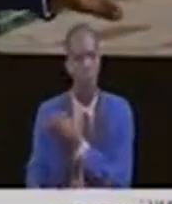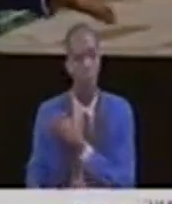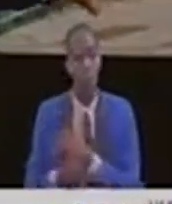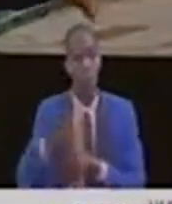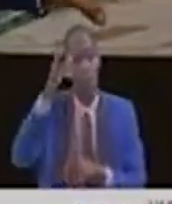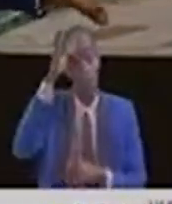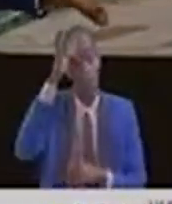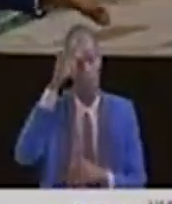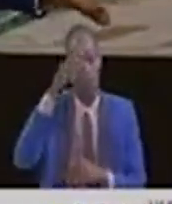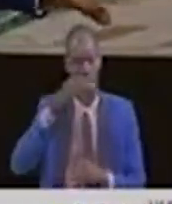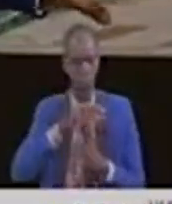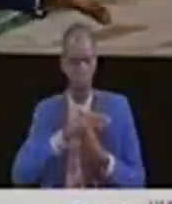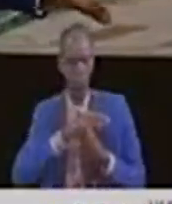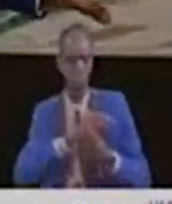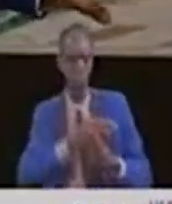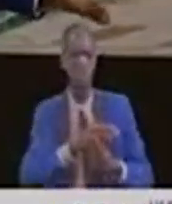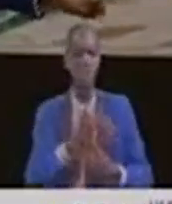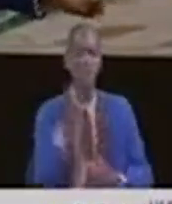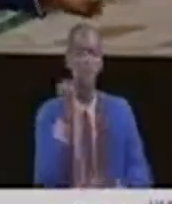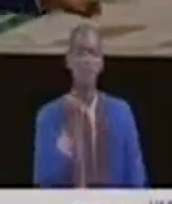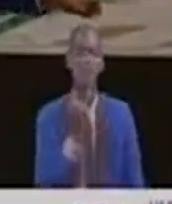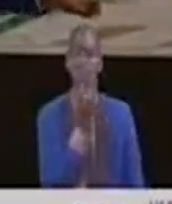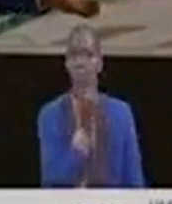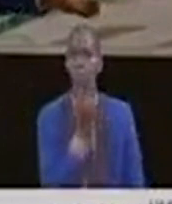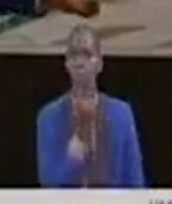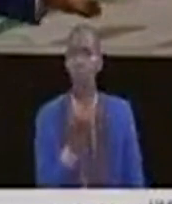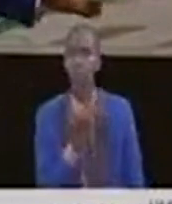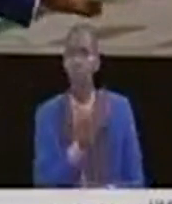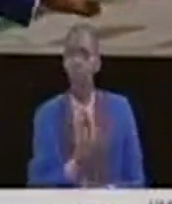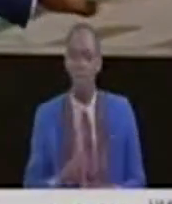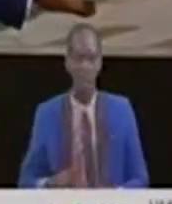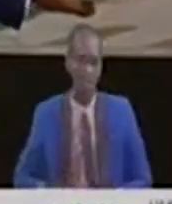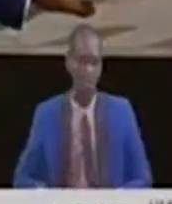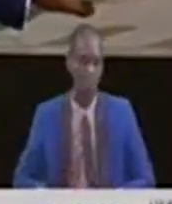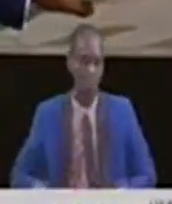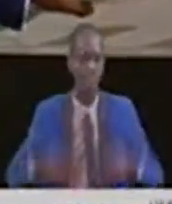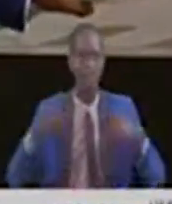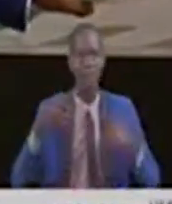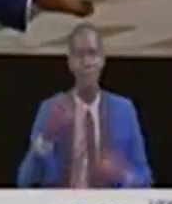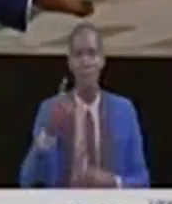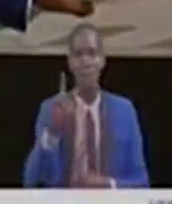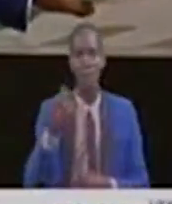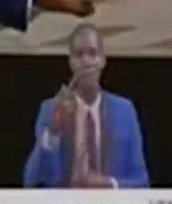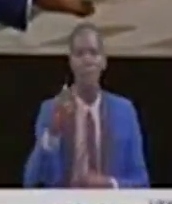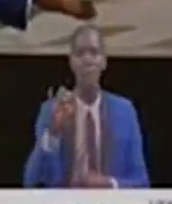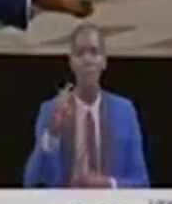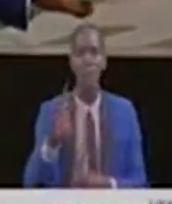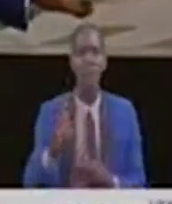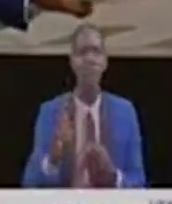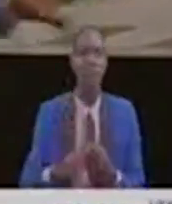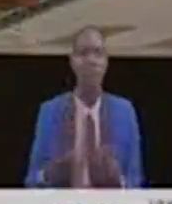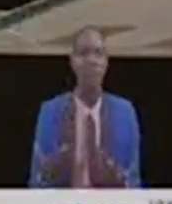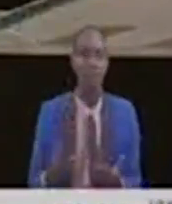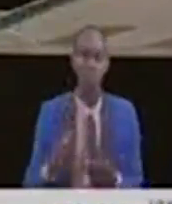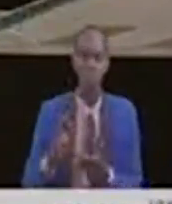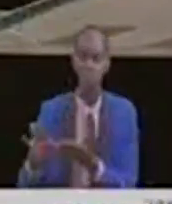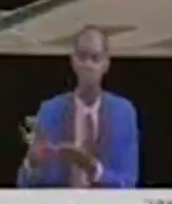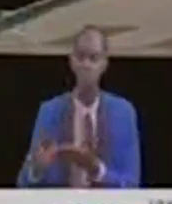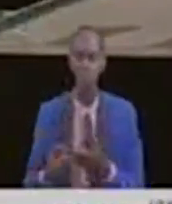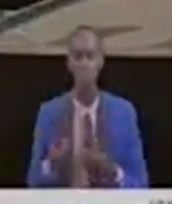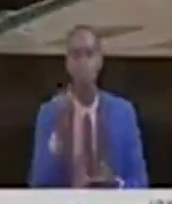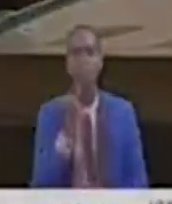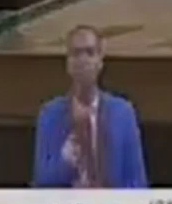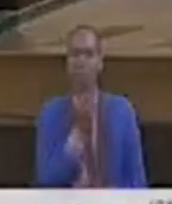Satan stood up against Israel and provoked David to number Israel. Underline